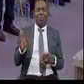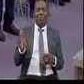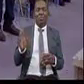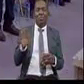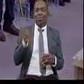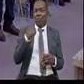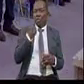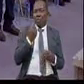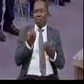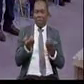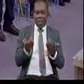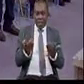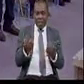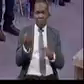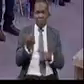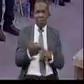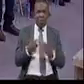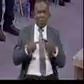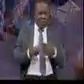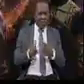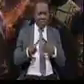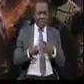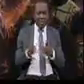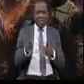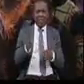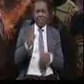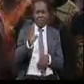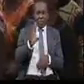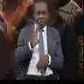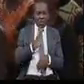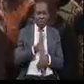God is breaking denominational barriers.